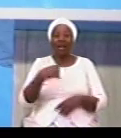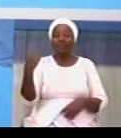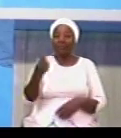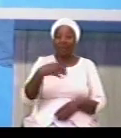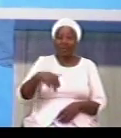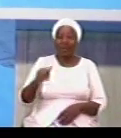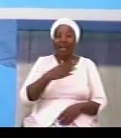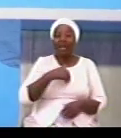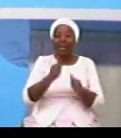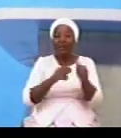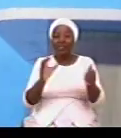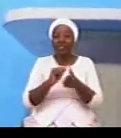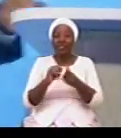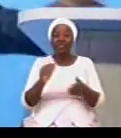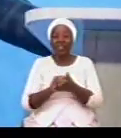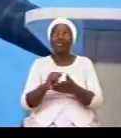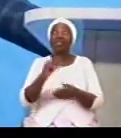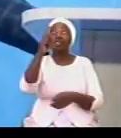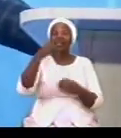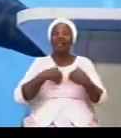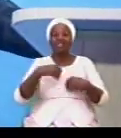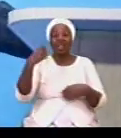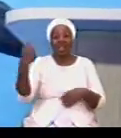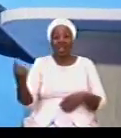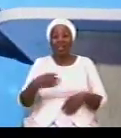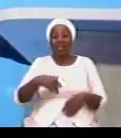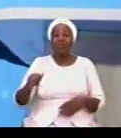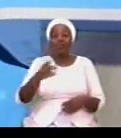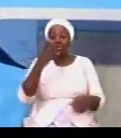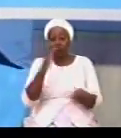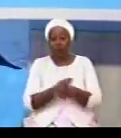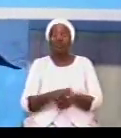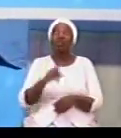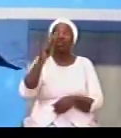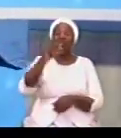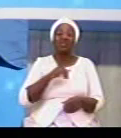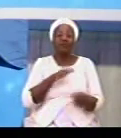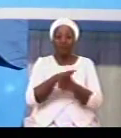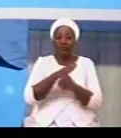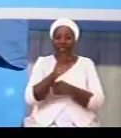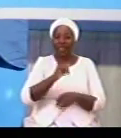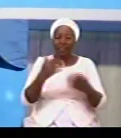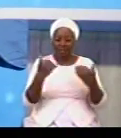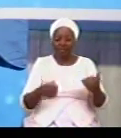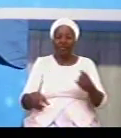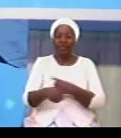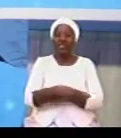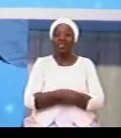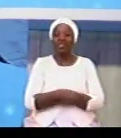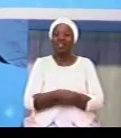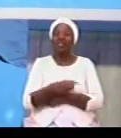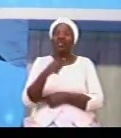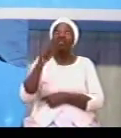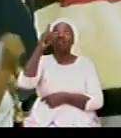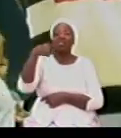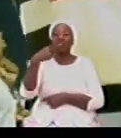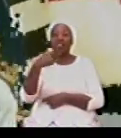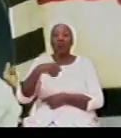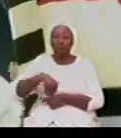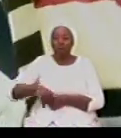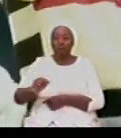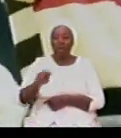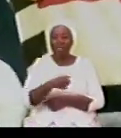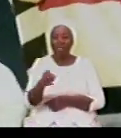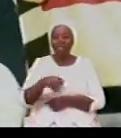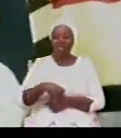still fulfilling today. It says, while they are yet speaking, I will hear.